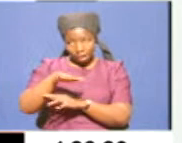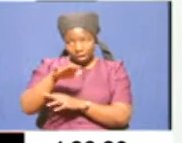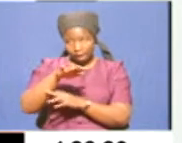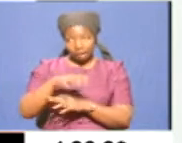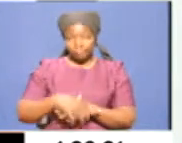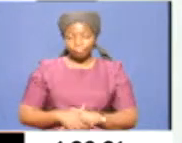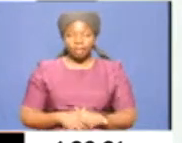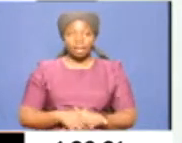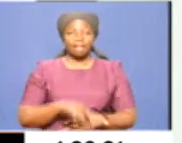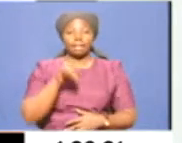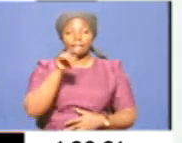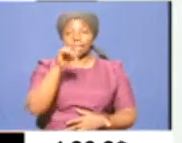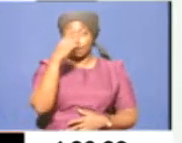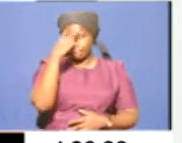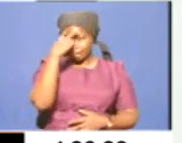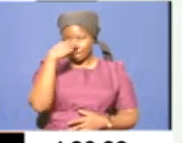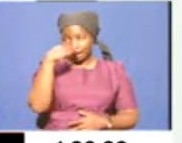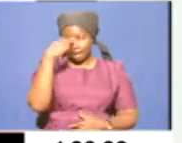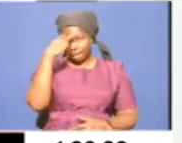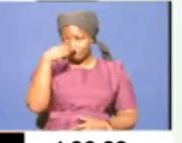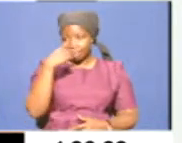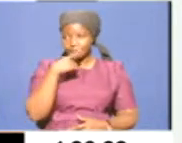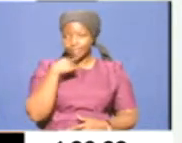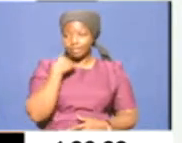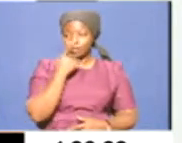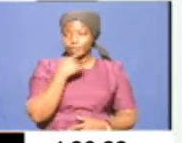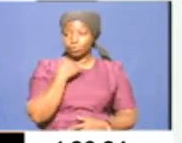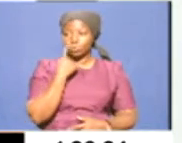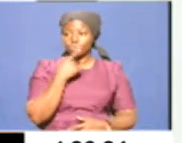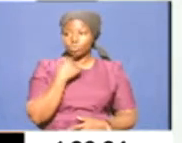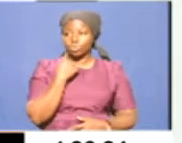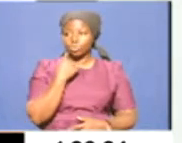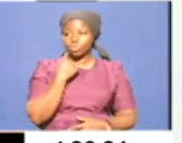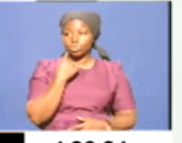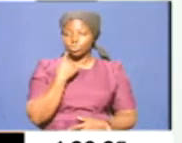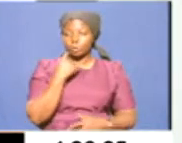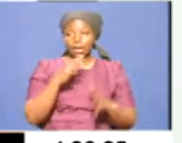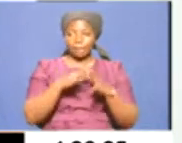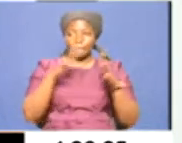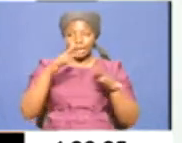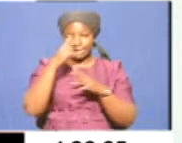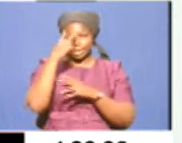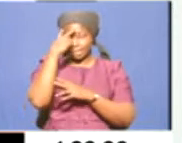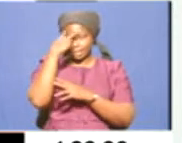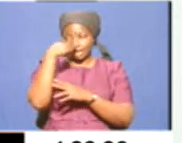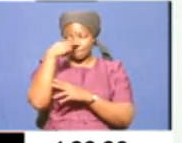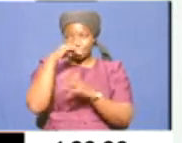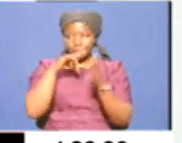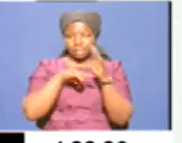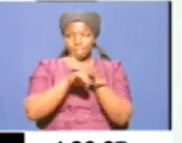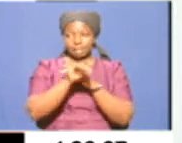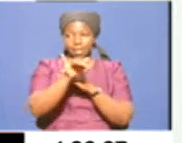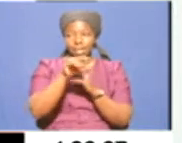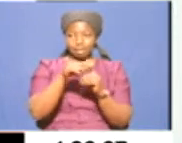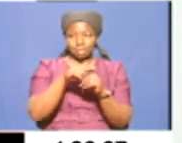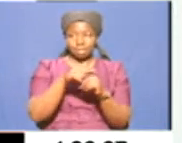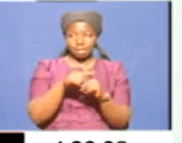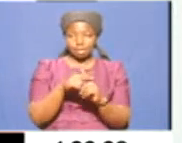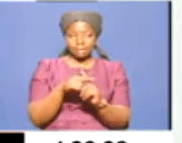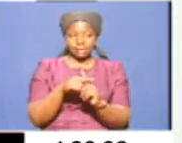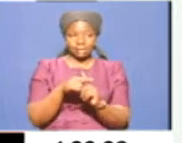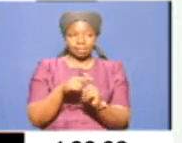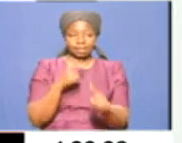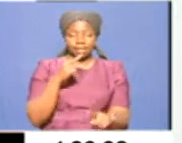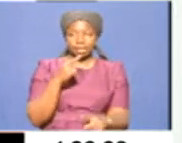huyu ambaye ni mhusika mkuu katika mauaji haya ya